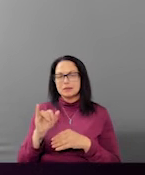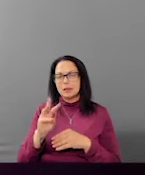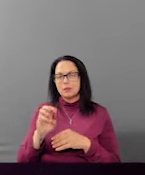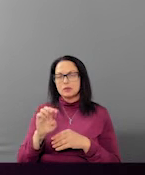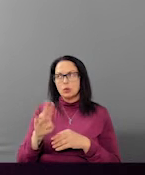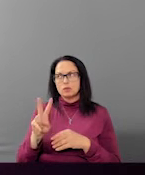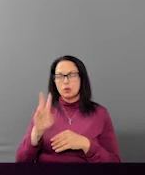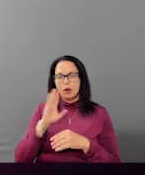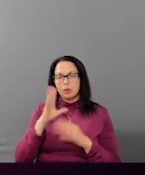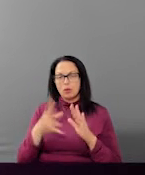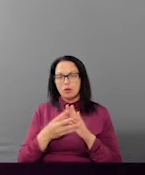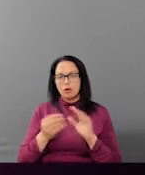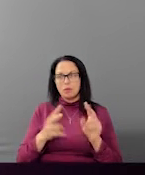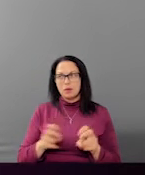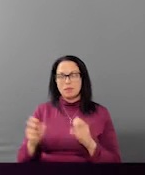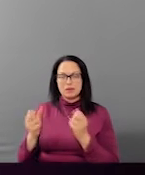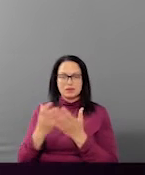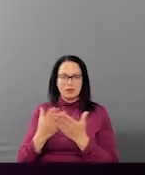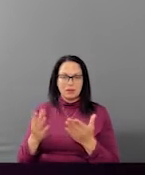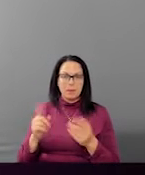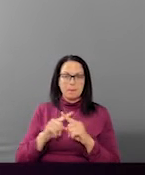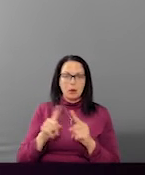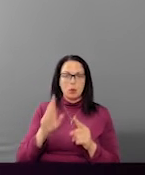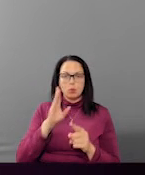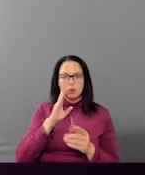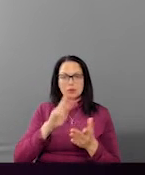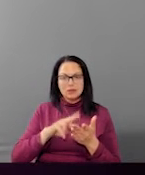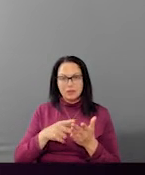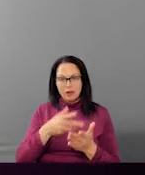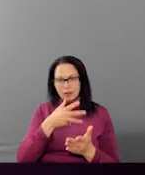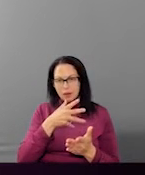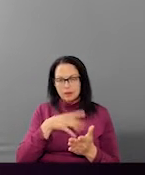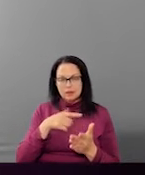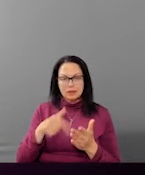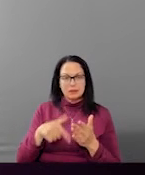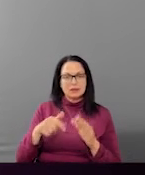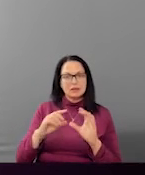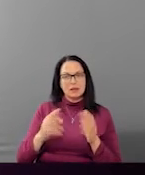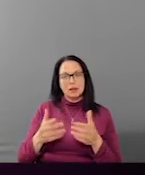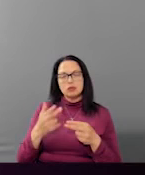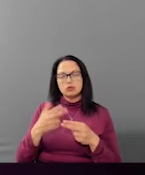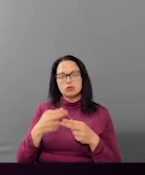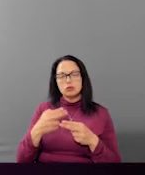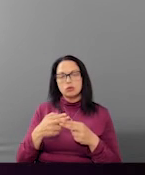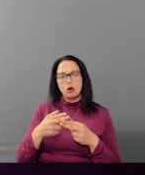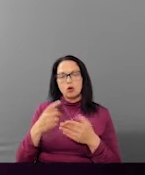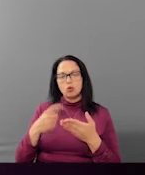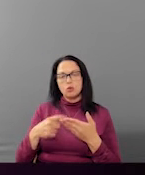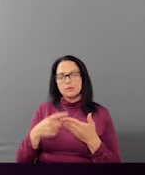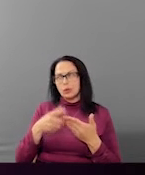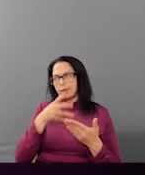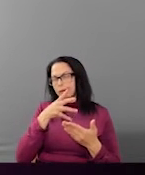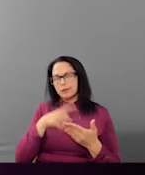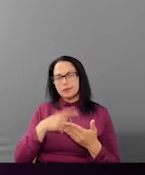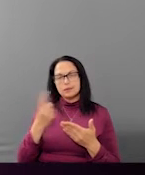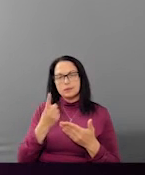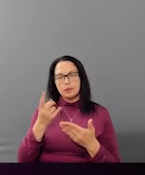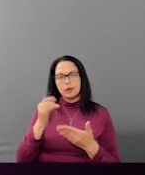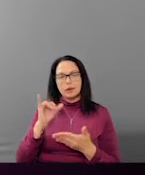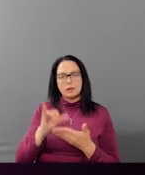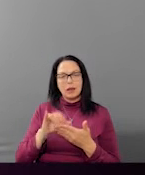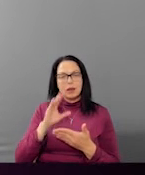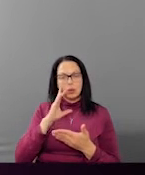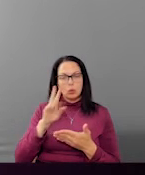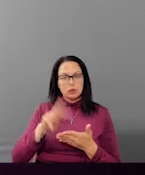two objects that we're gonna define are the lady, because this is a collection called crypto ladies or something like that, and we're gonna define